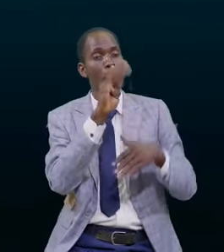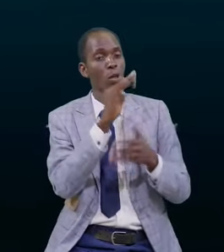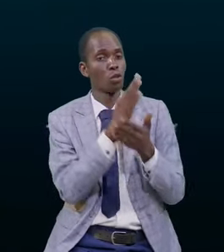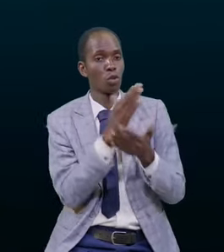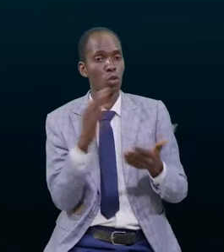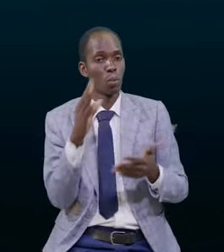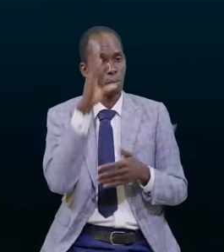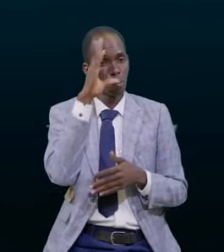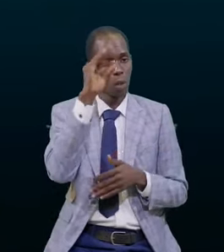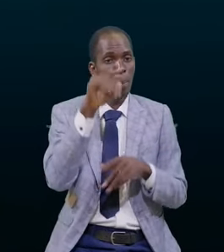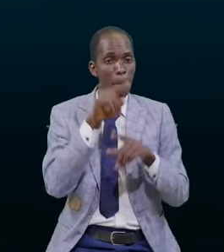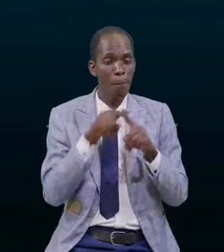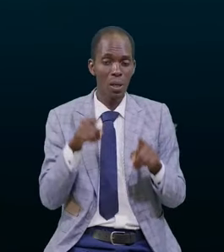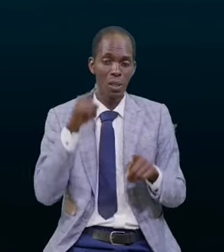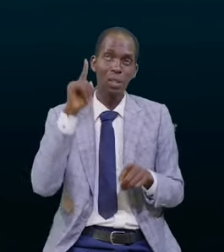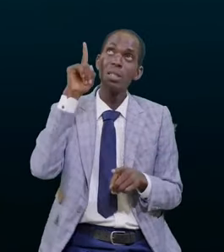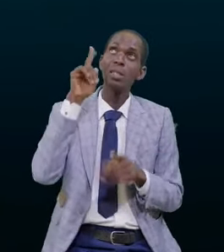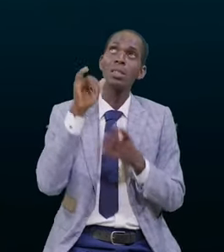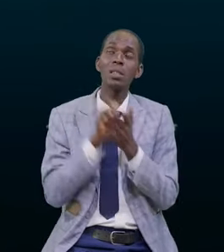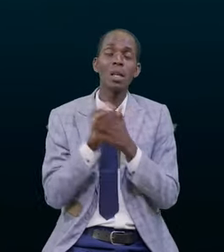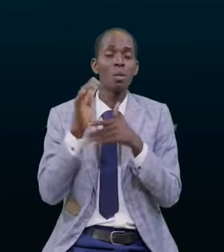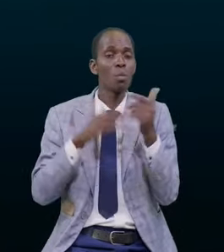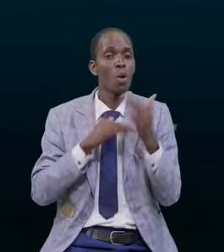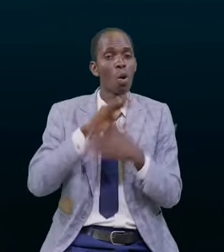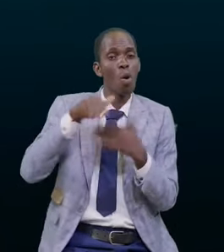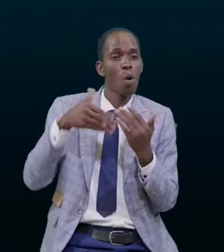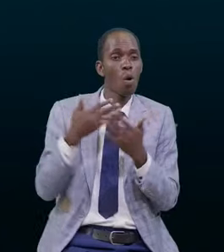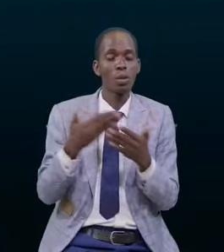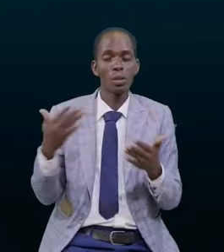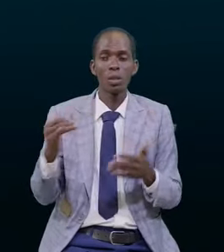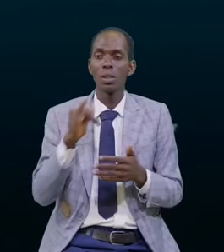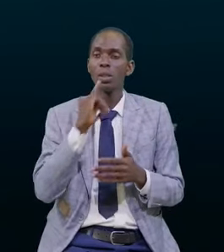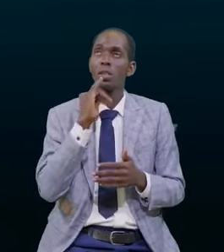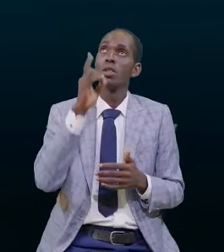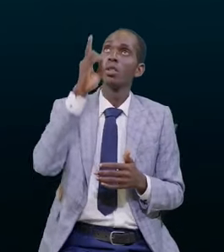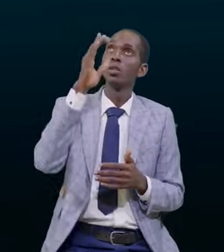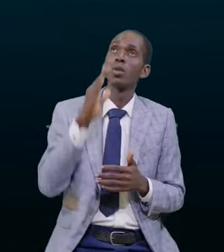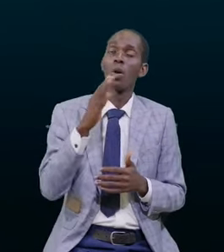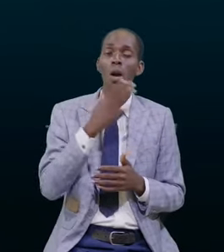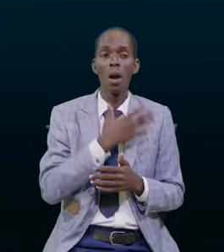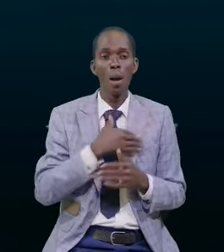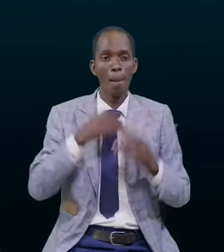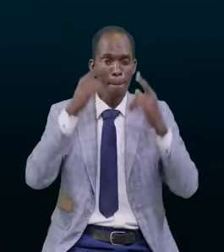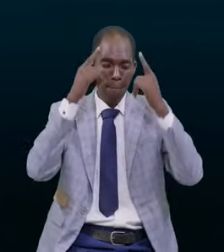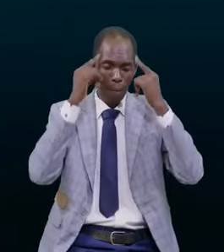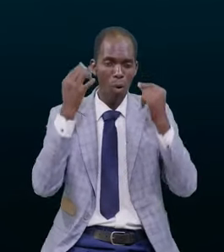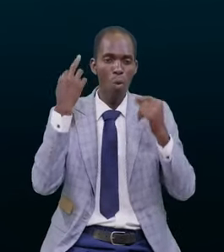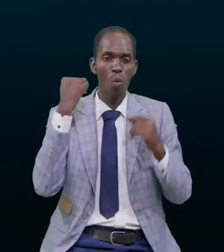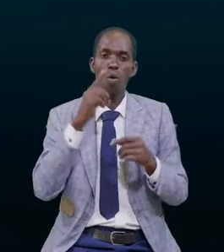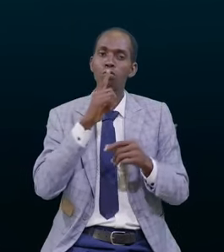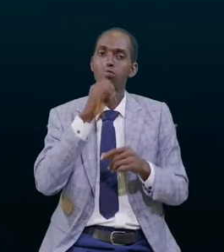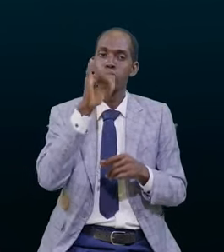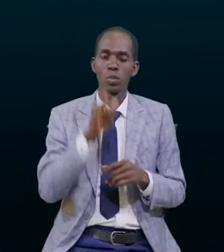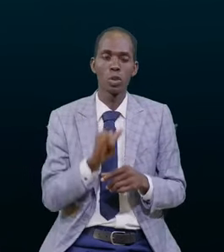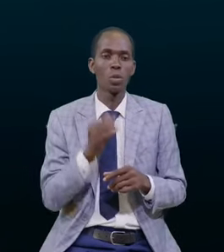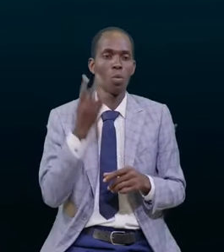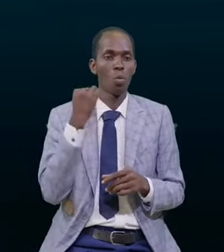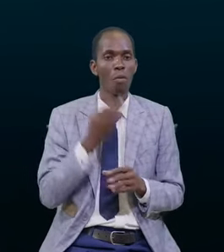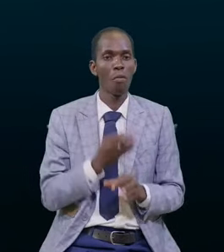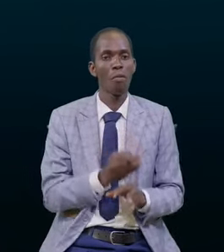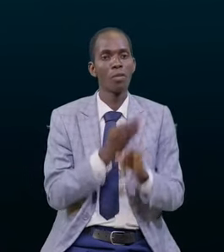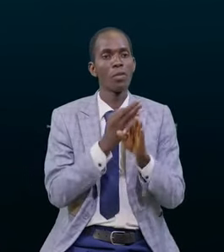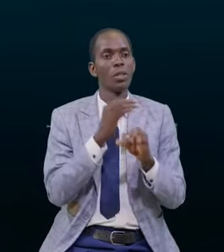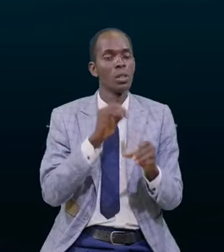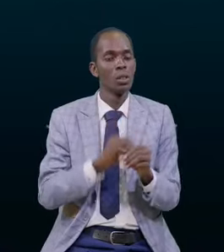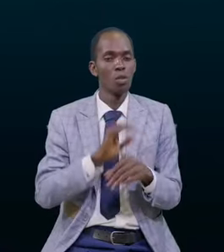things is God and Moses verily was faithful in all his house as his servant for a